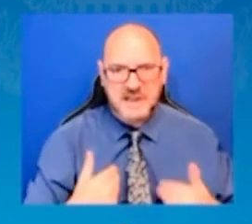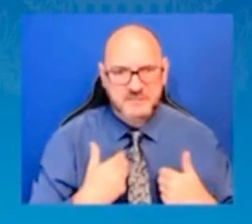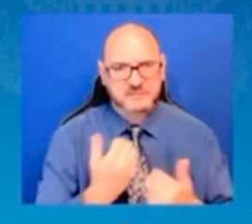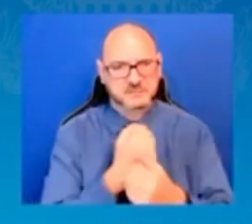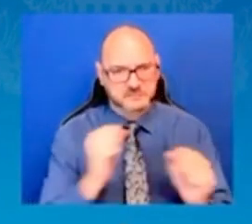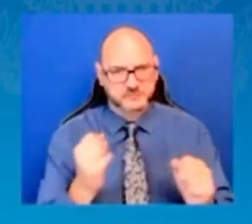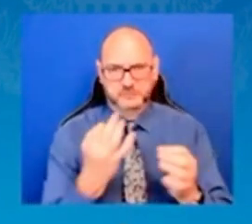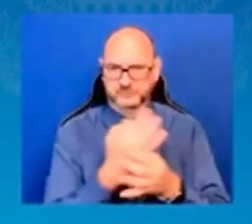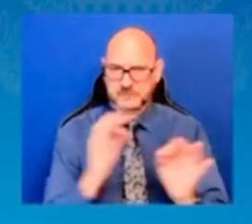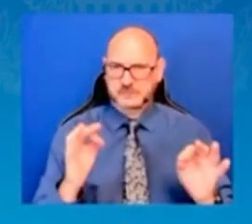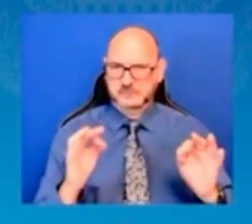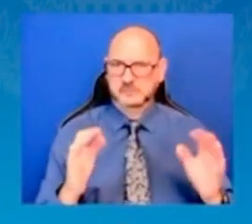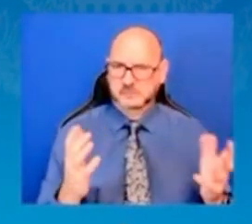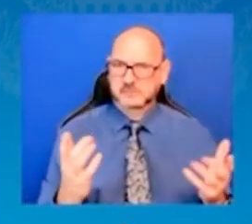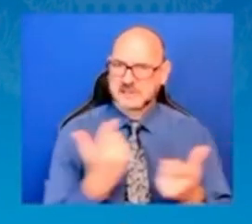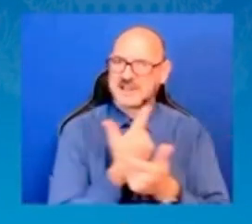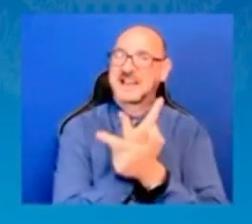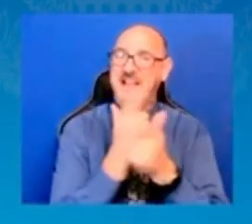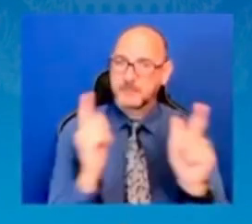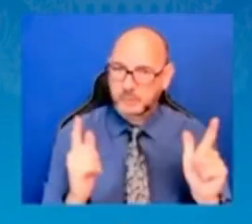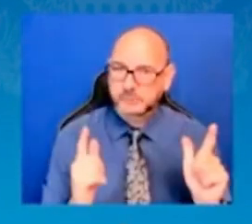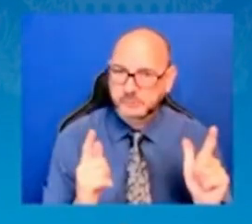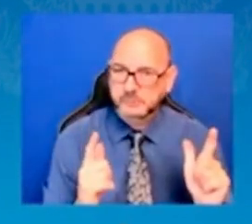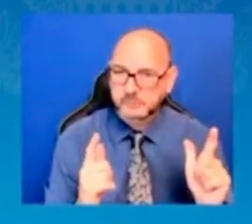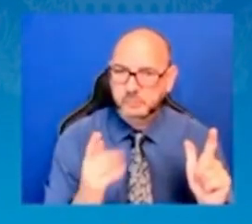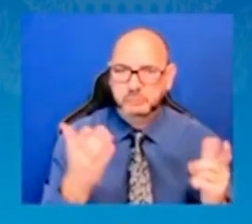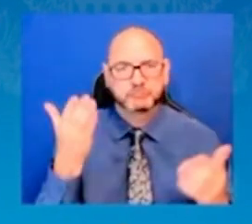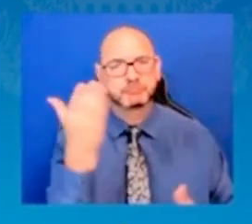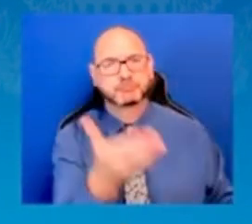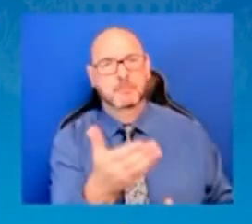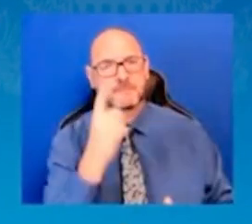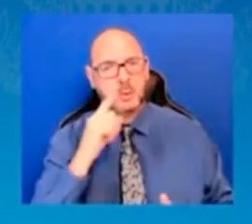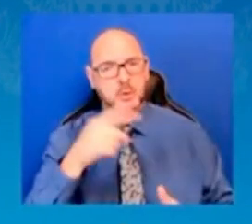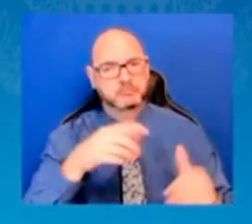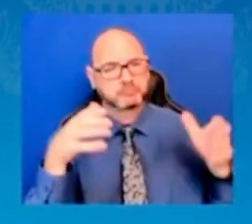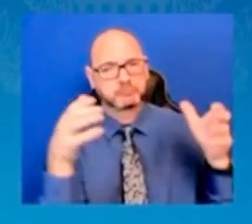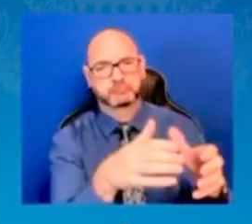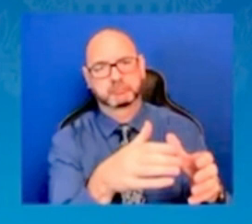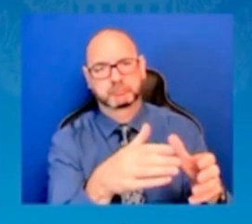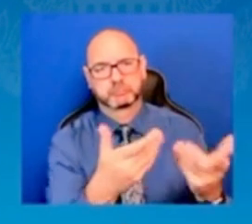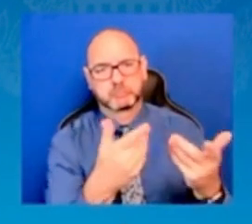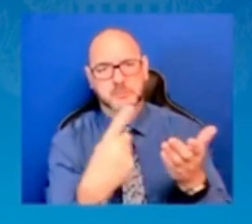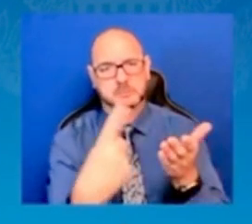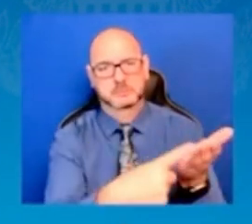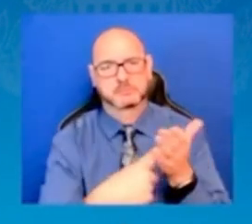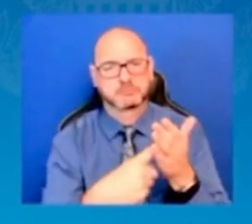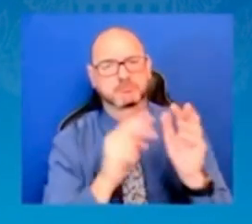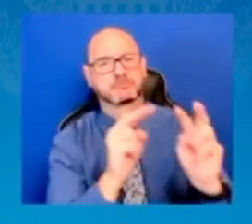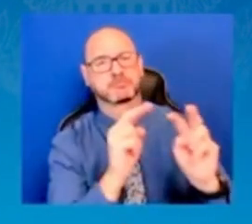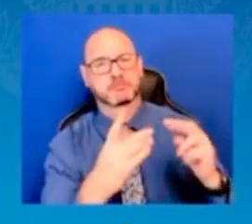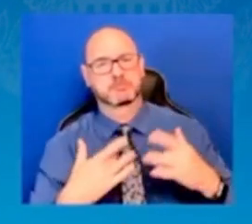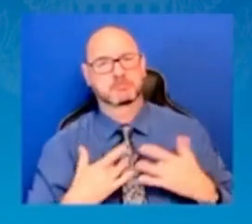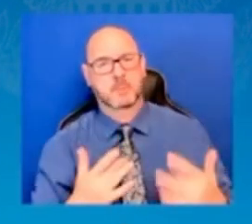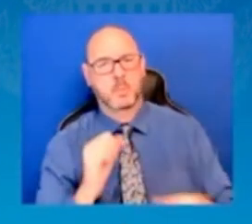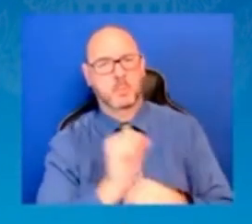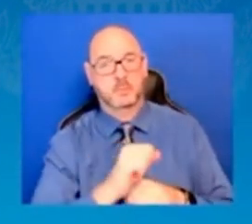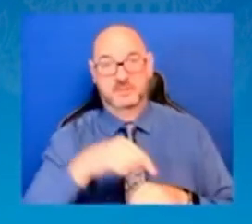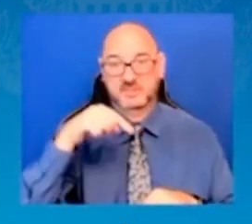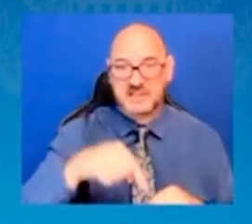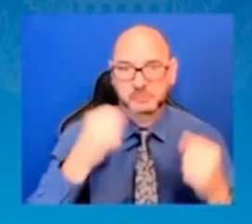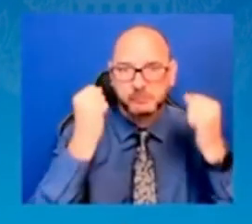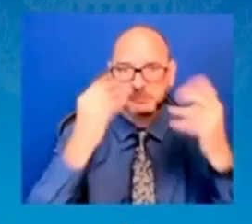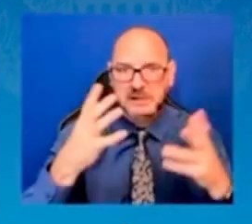you all for being here. I look forward to our discussion and into our continuing work on this and so many other fundamental